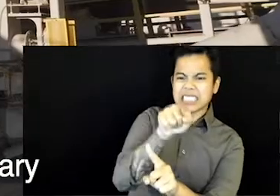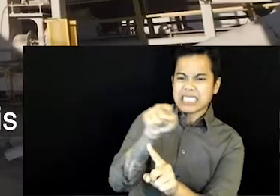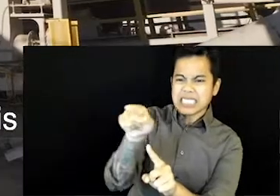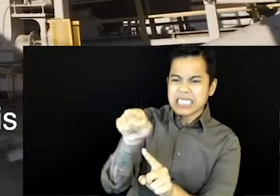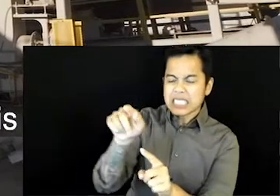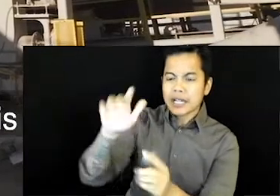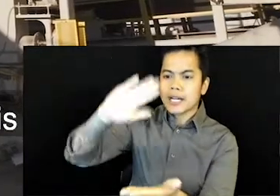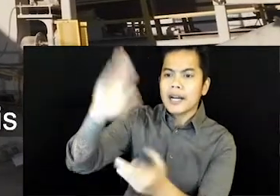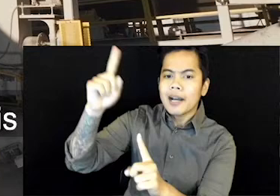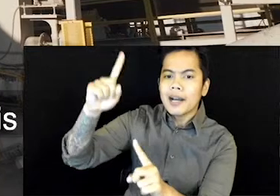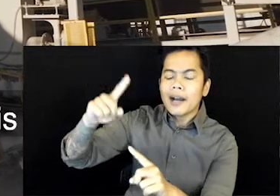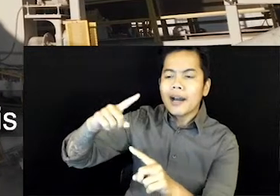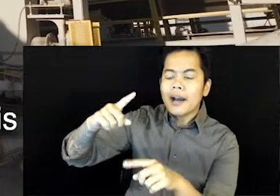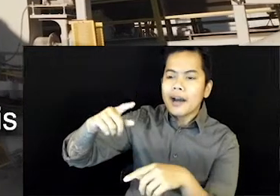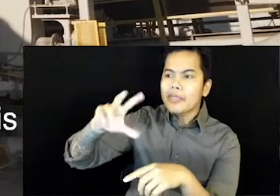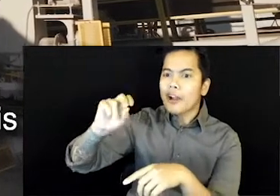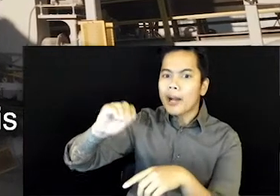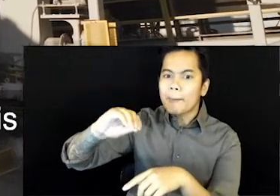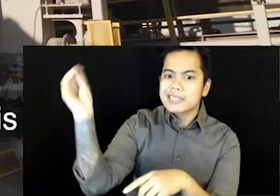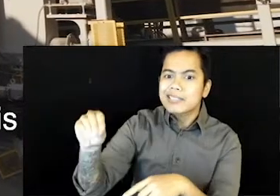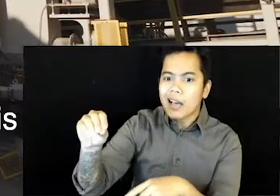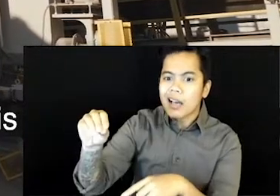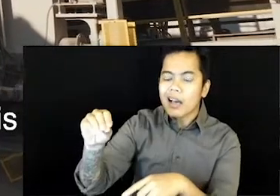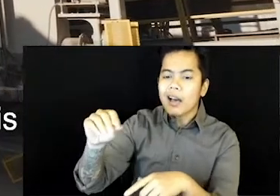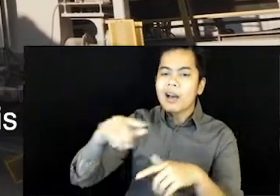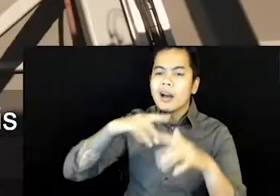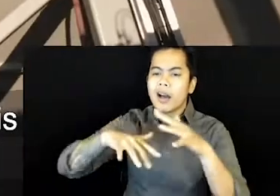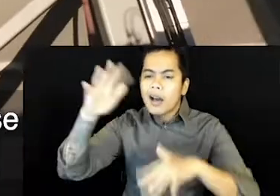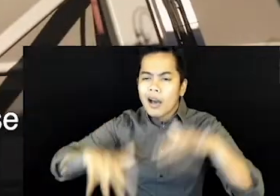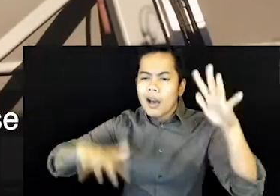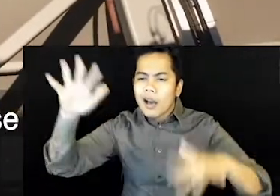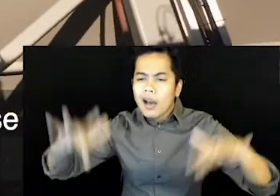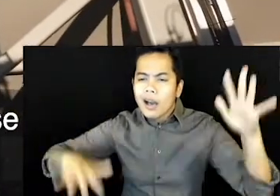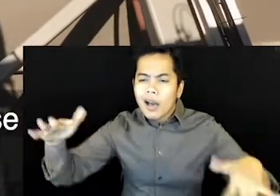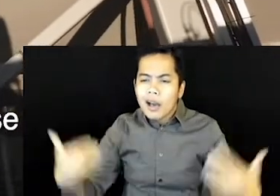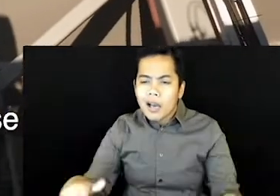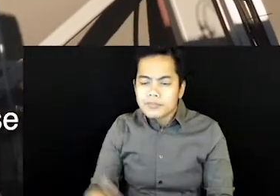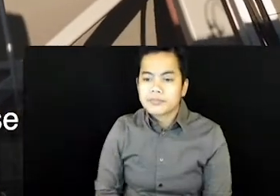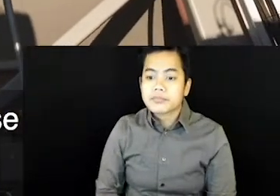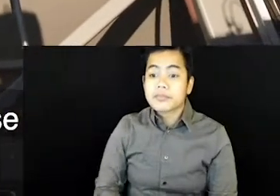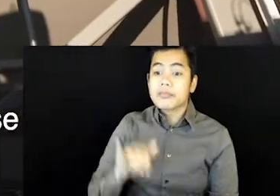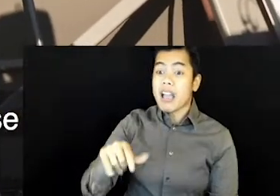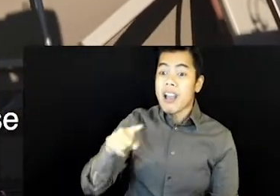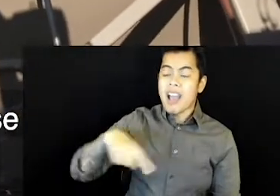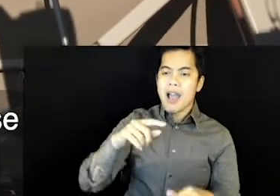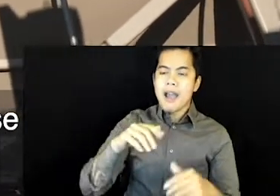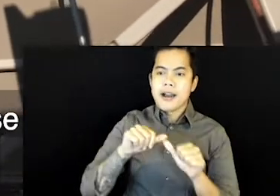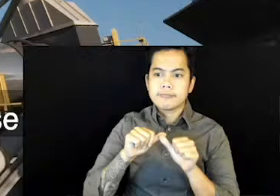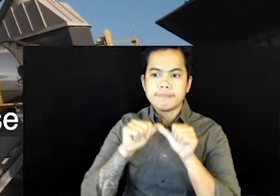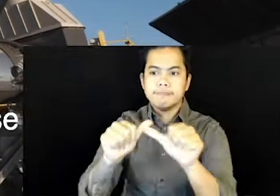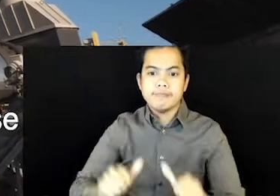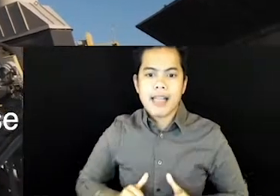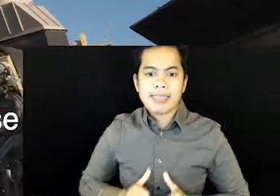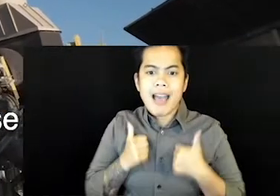primary emissions abatement system, is 30% larger and also has a variable frequency drive. These